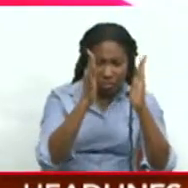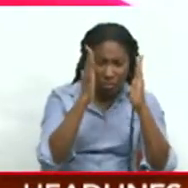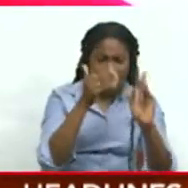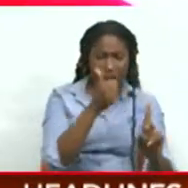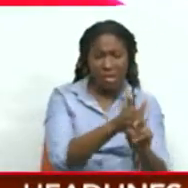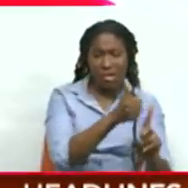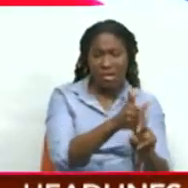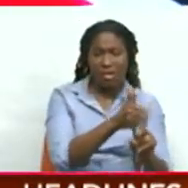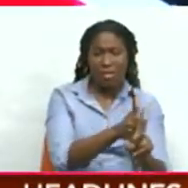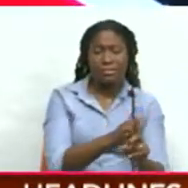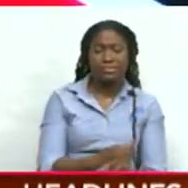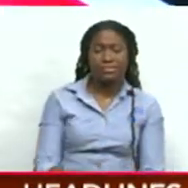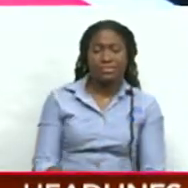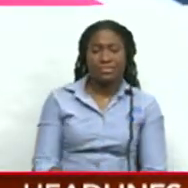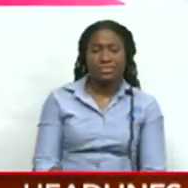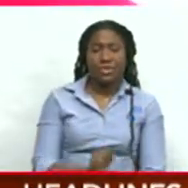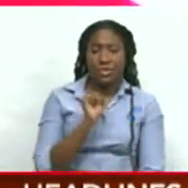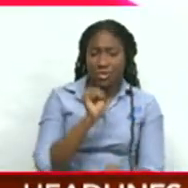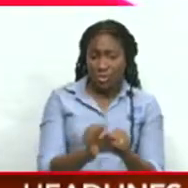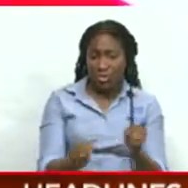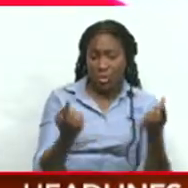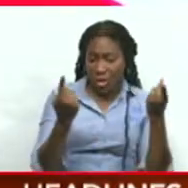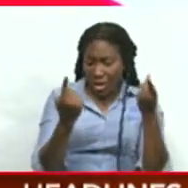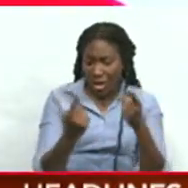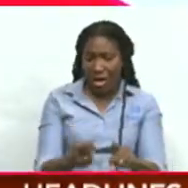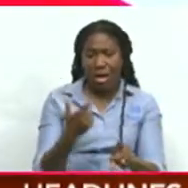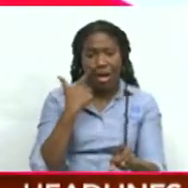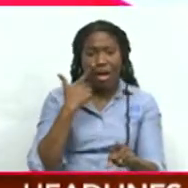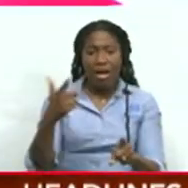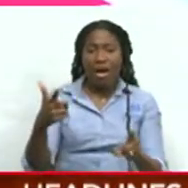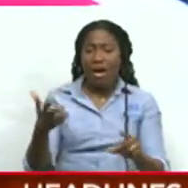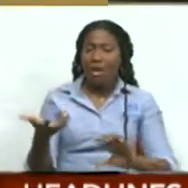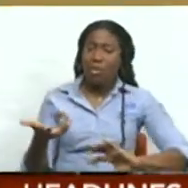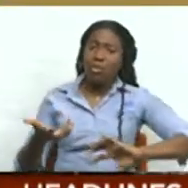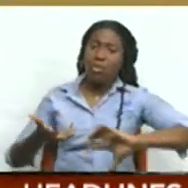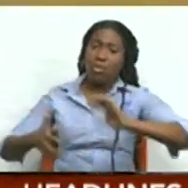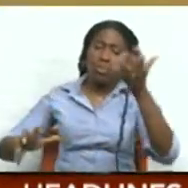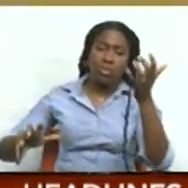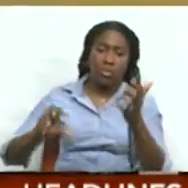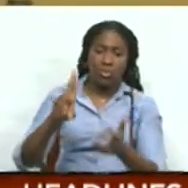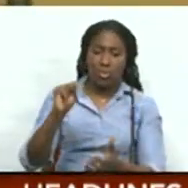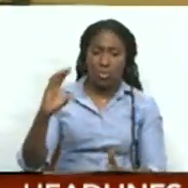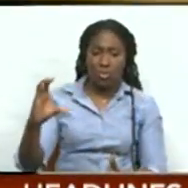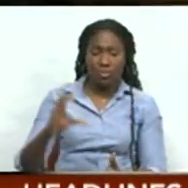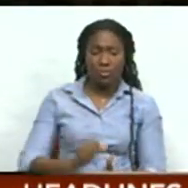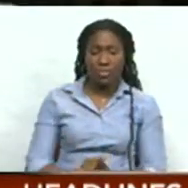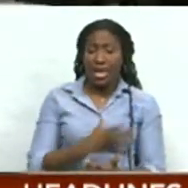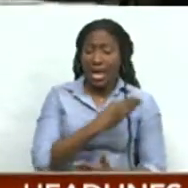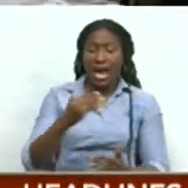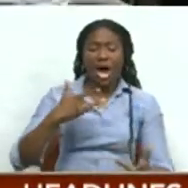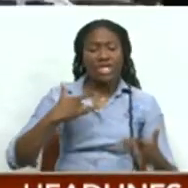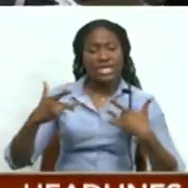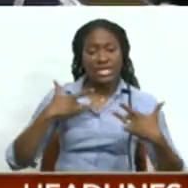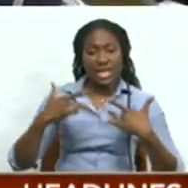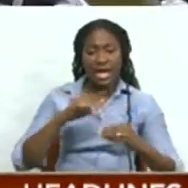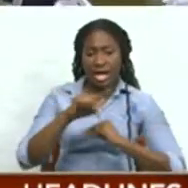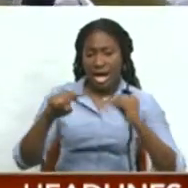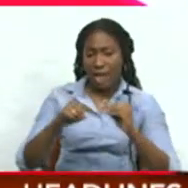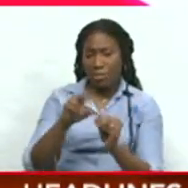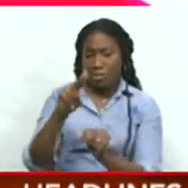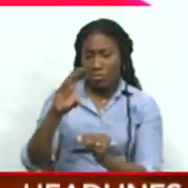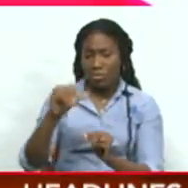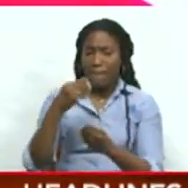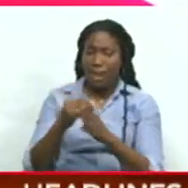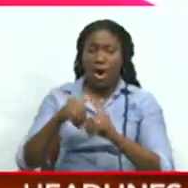process, ladies and gentlemen, they are wreaking havoc. Among his concerns is how the party's funds are being spent.